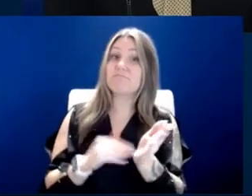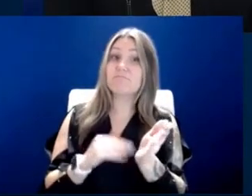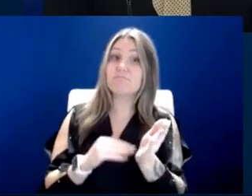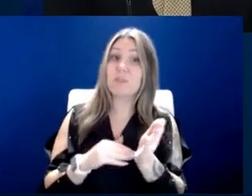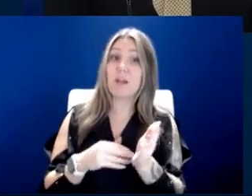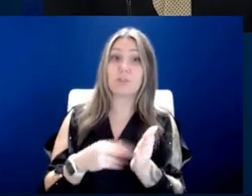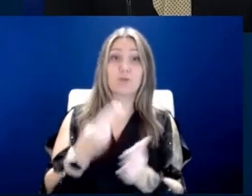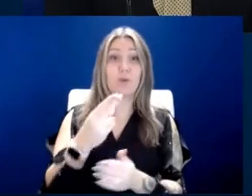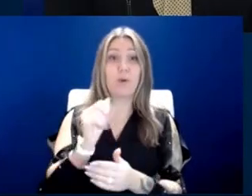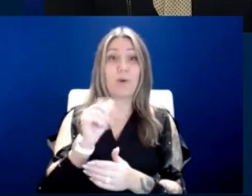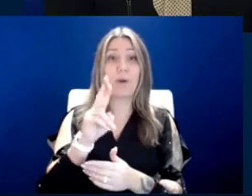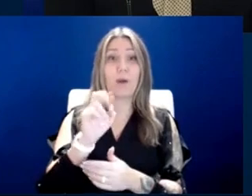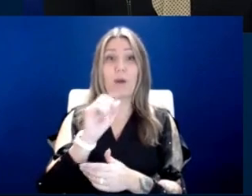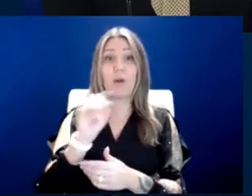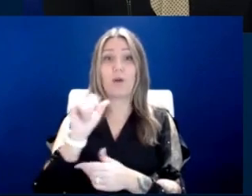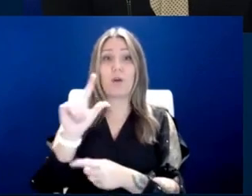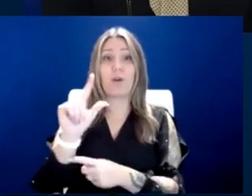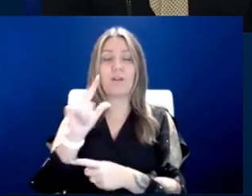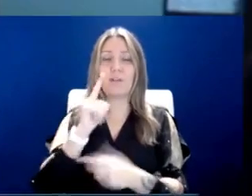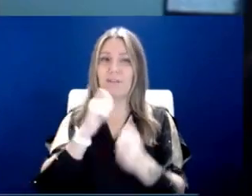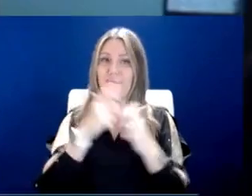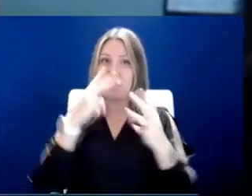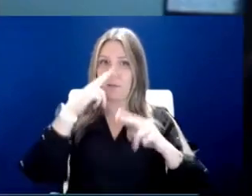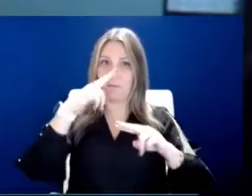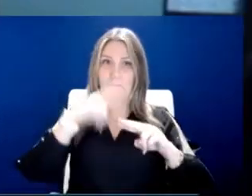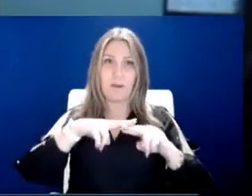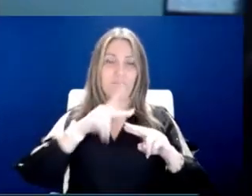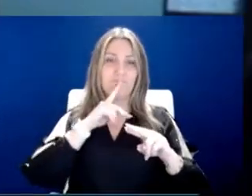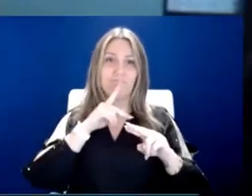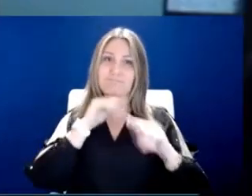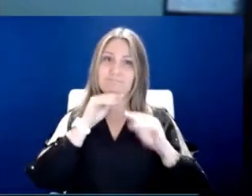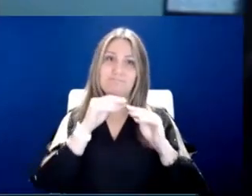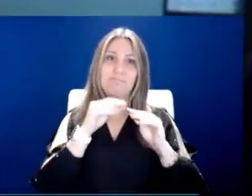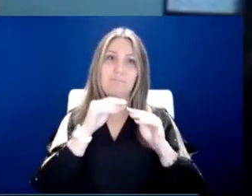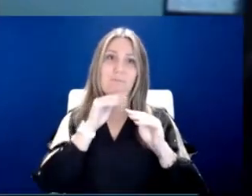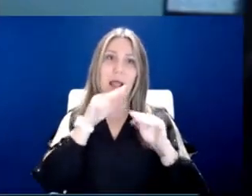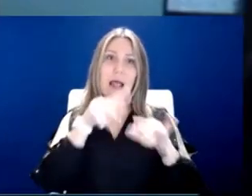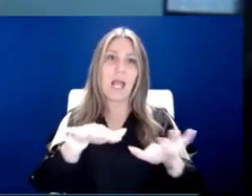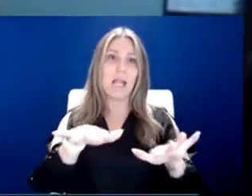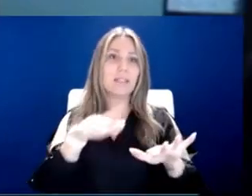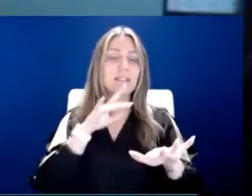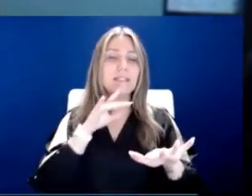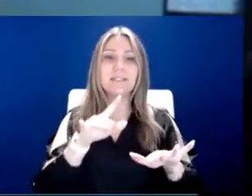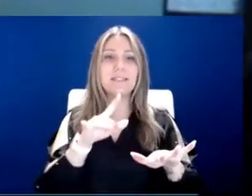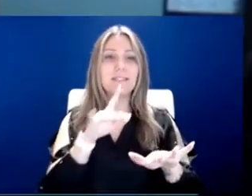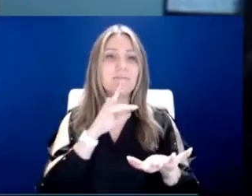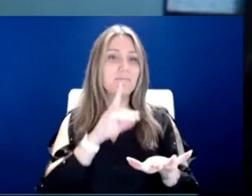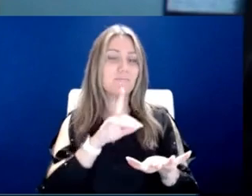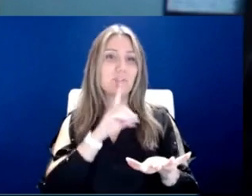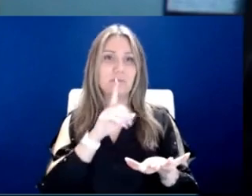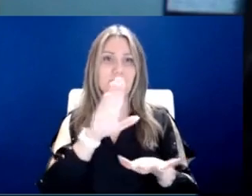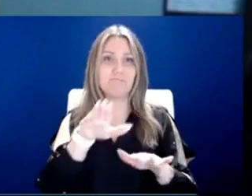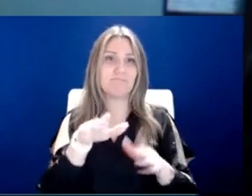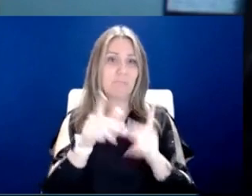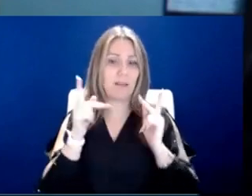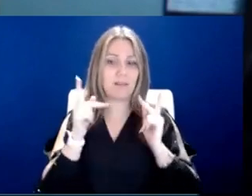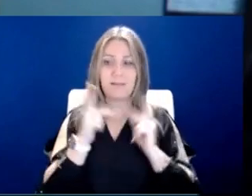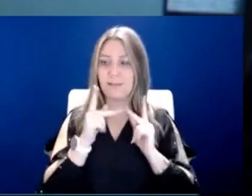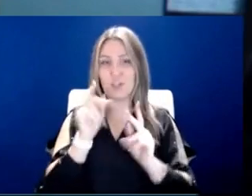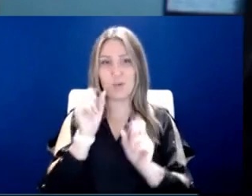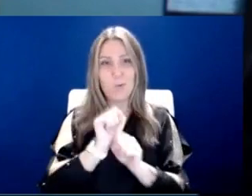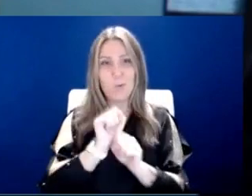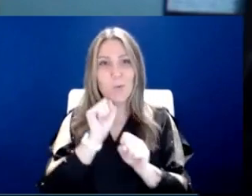is a lot of fun. I feel really blessed to have been in the positions I I've been and am in. It's an